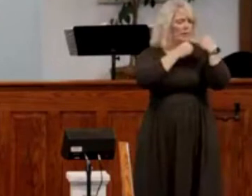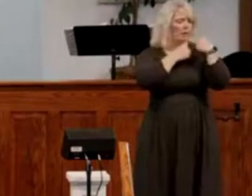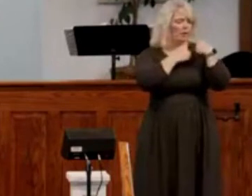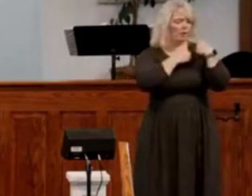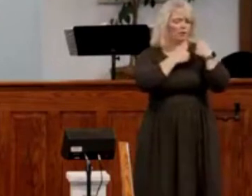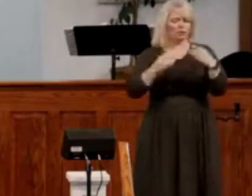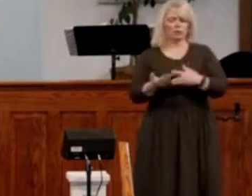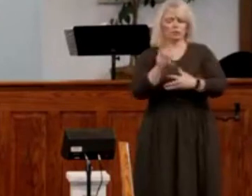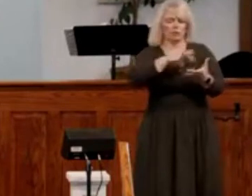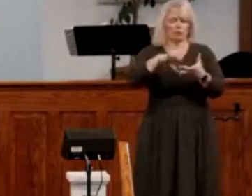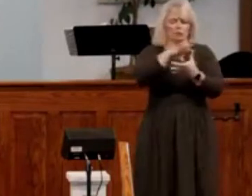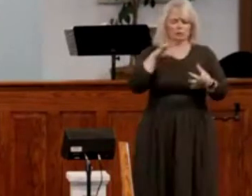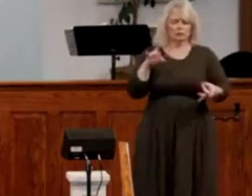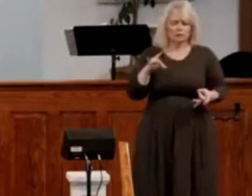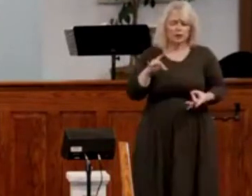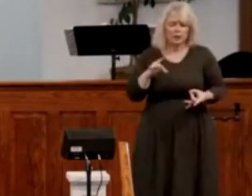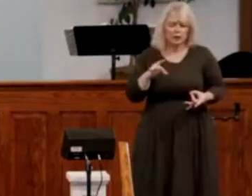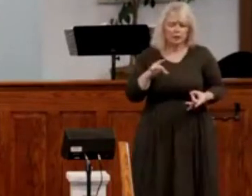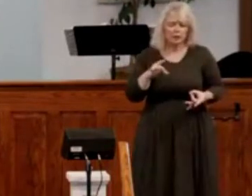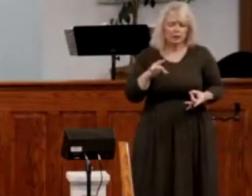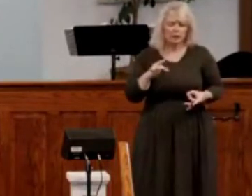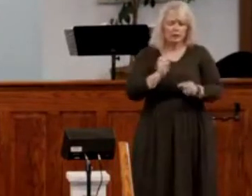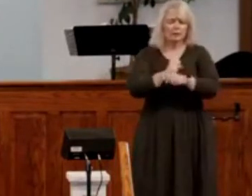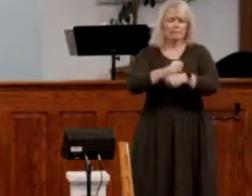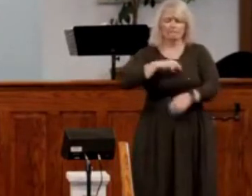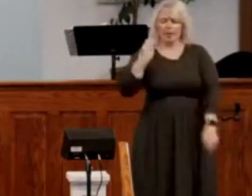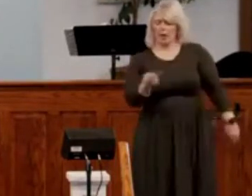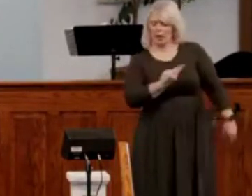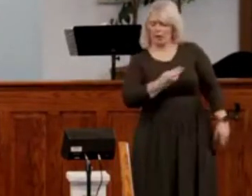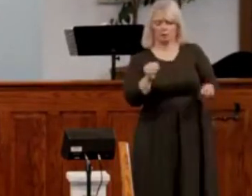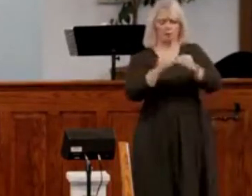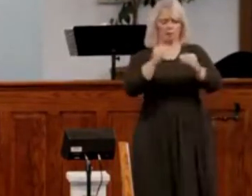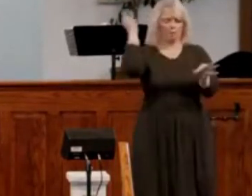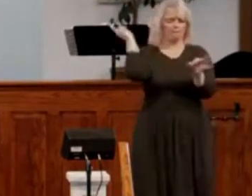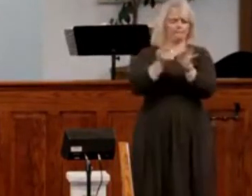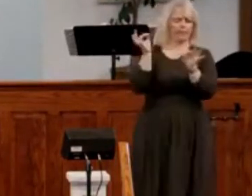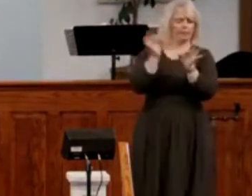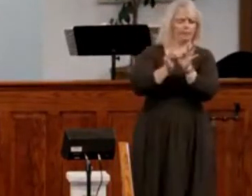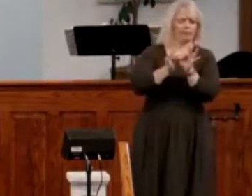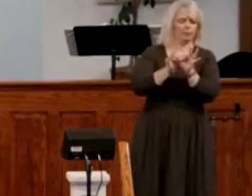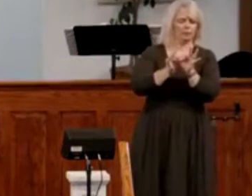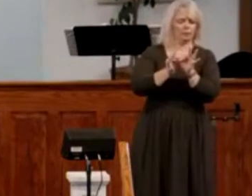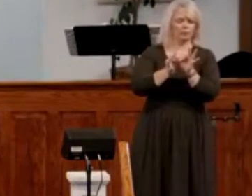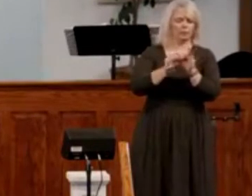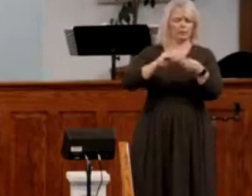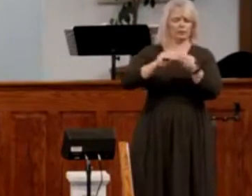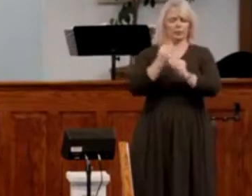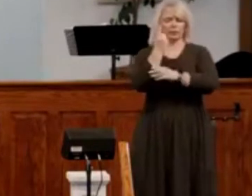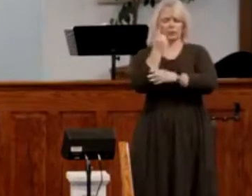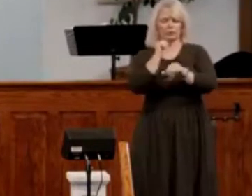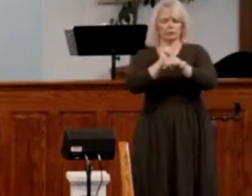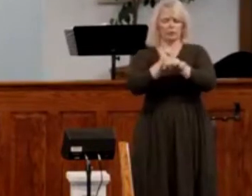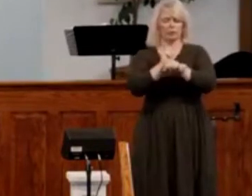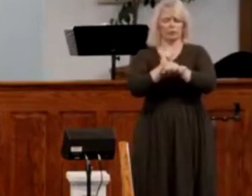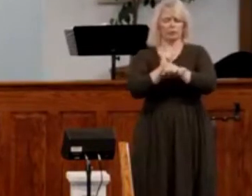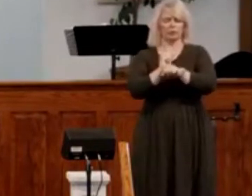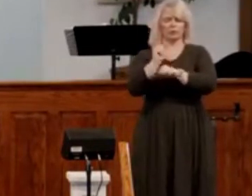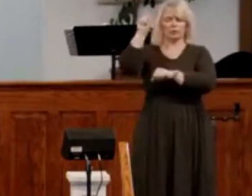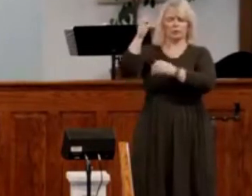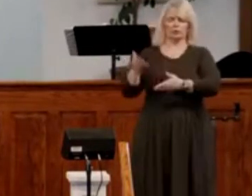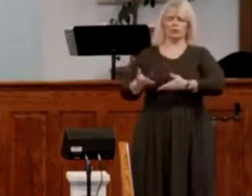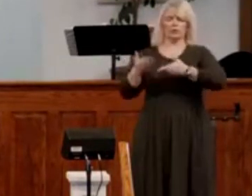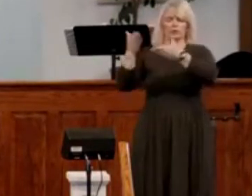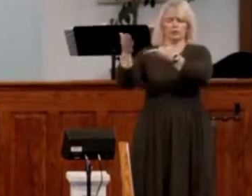your Holy Spirit, that you would make us more faithful in the number one job that you've given us, which is to make